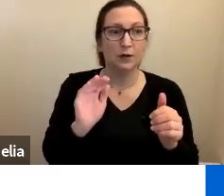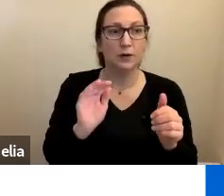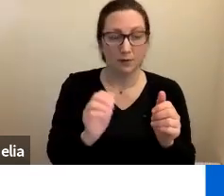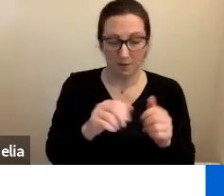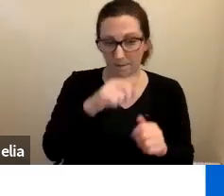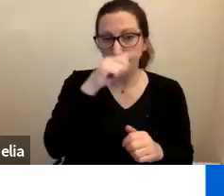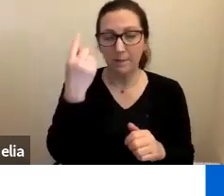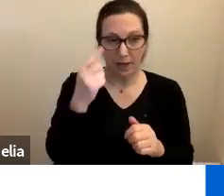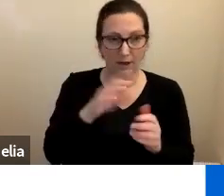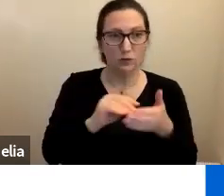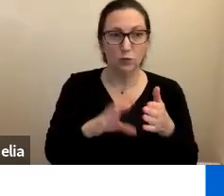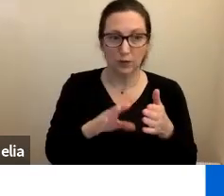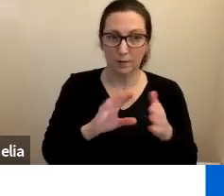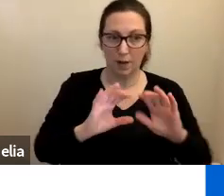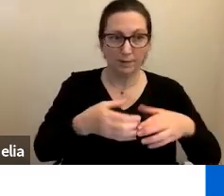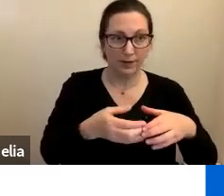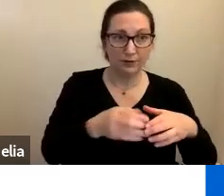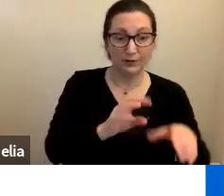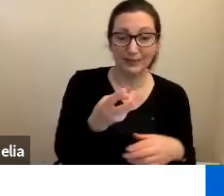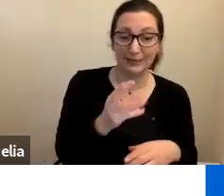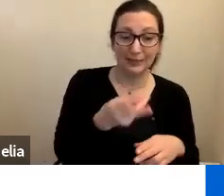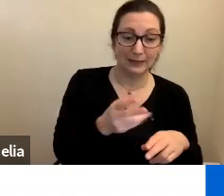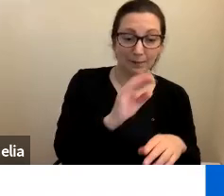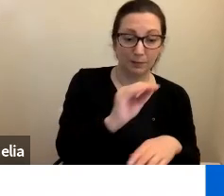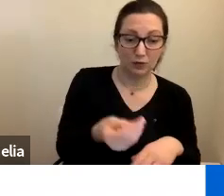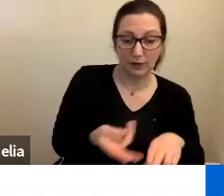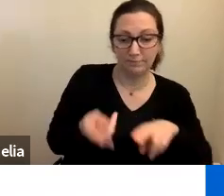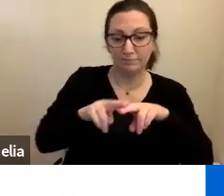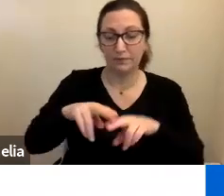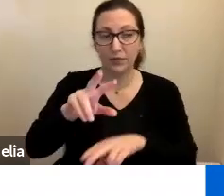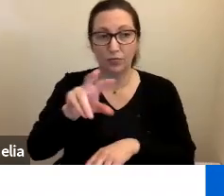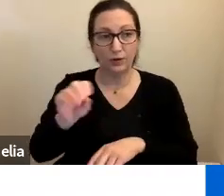population, going from 16% to 30%,